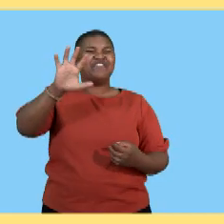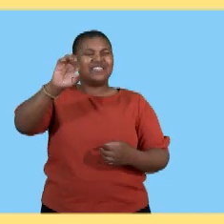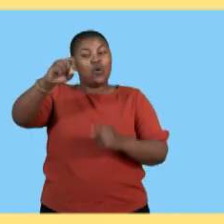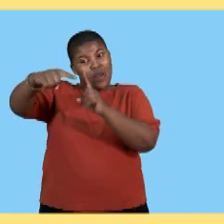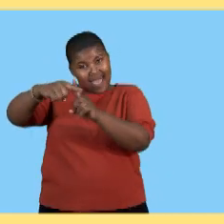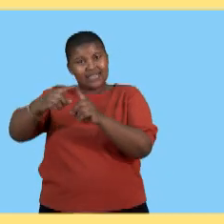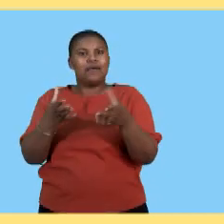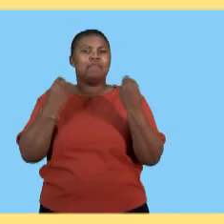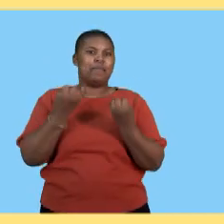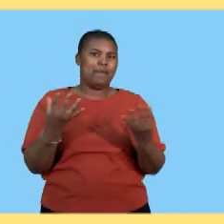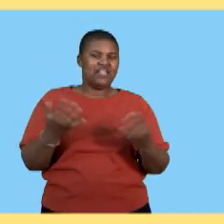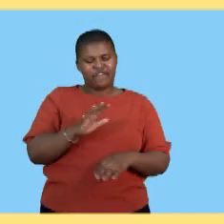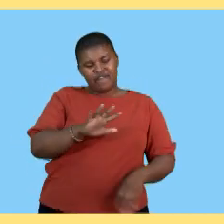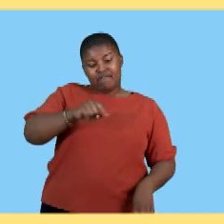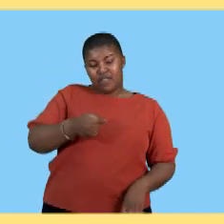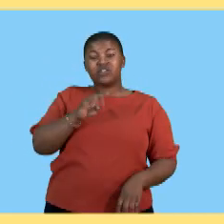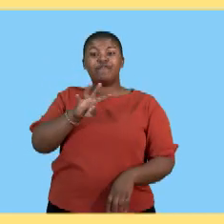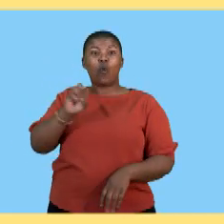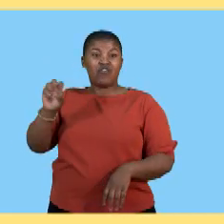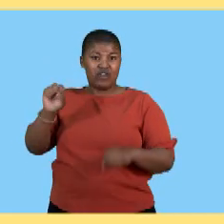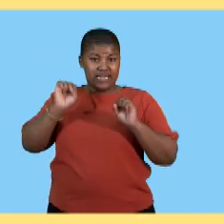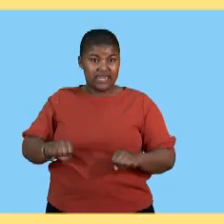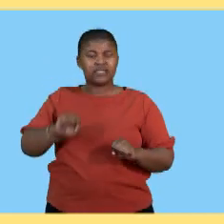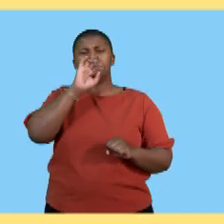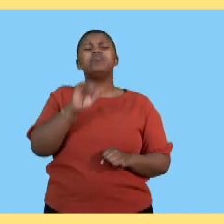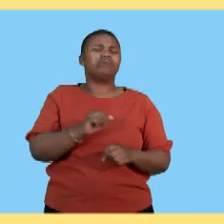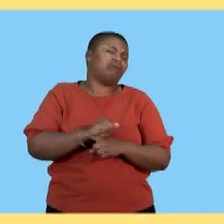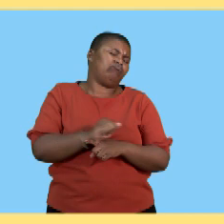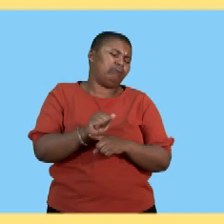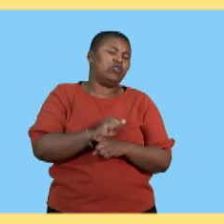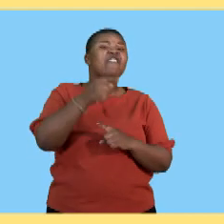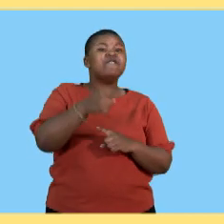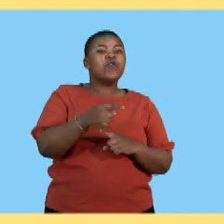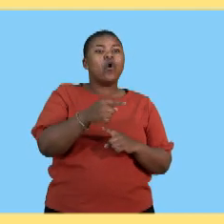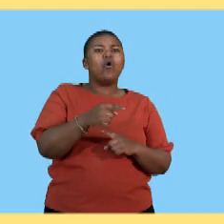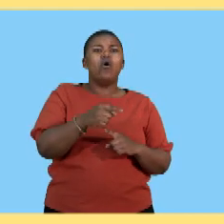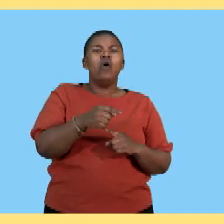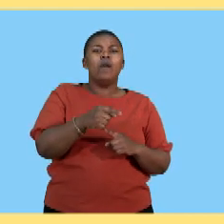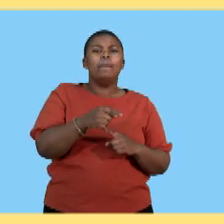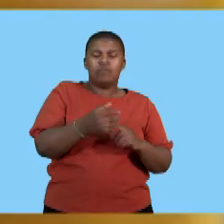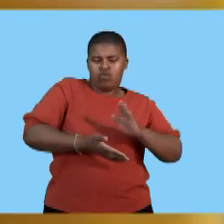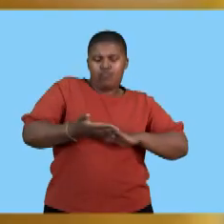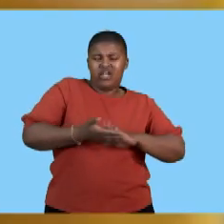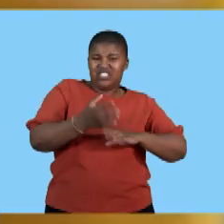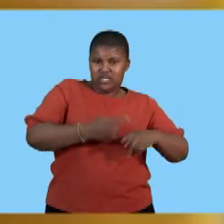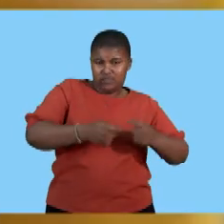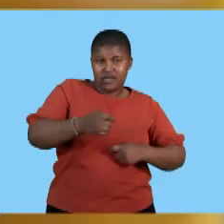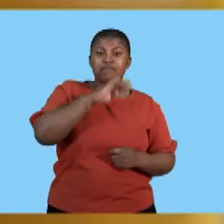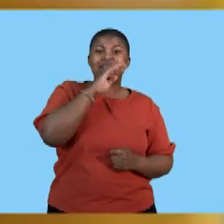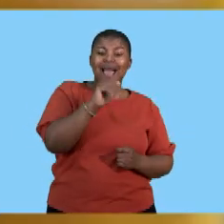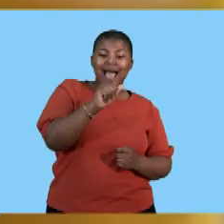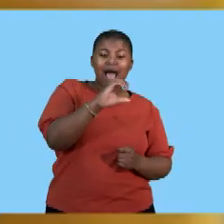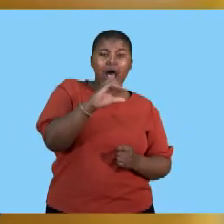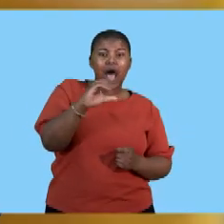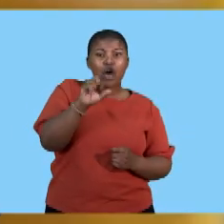it. And then we end up with 5,400. So when we prepare the statement of comprehensive income, our accrued